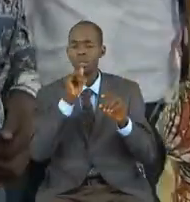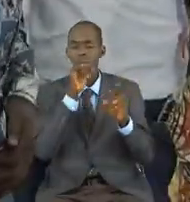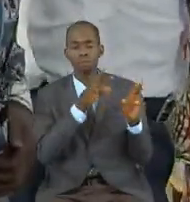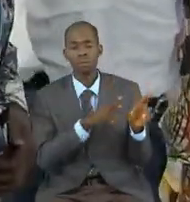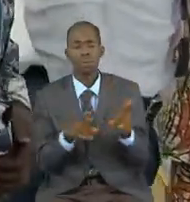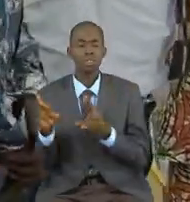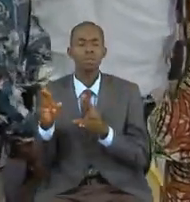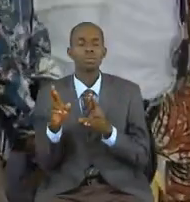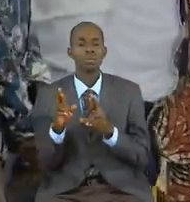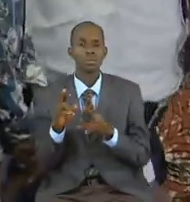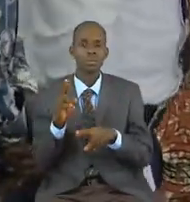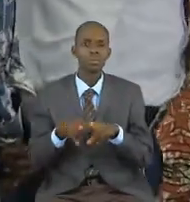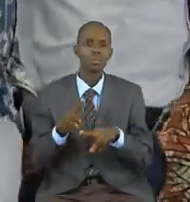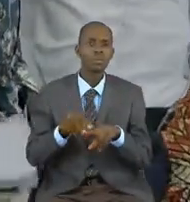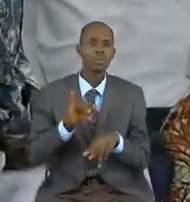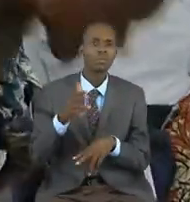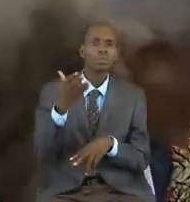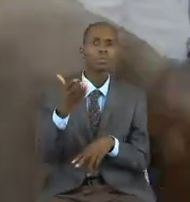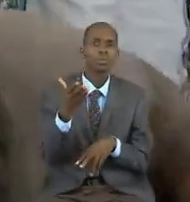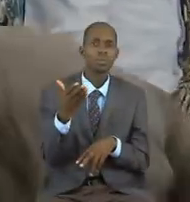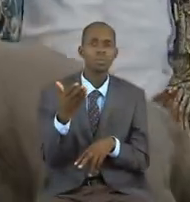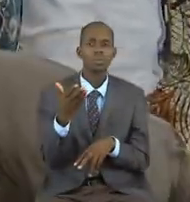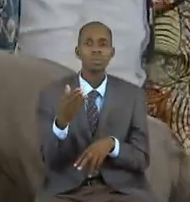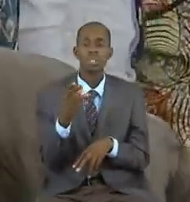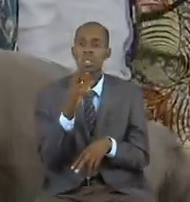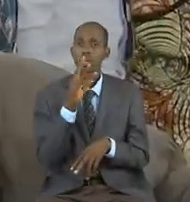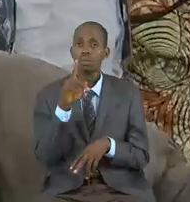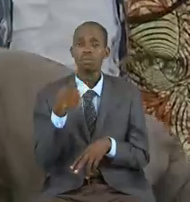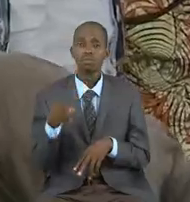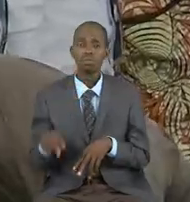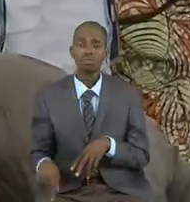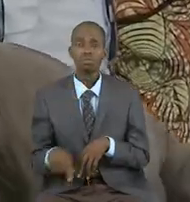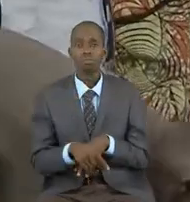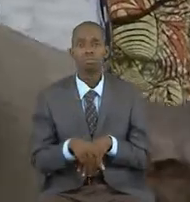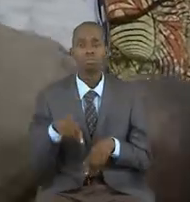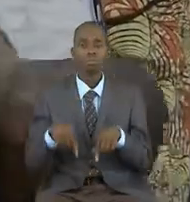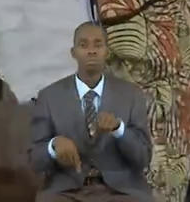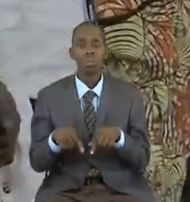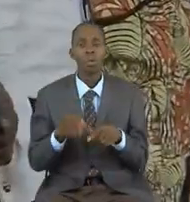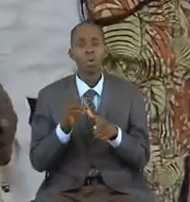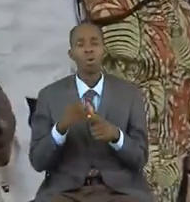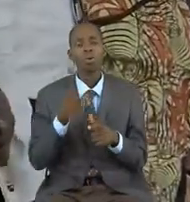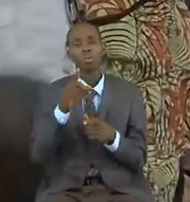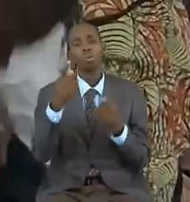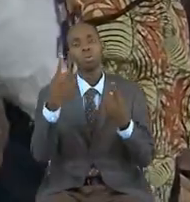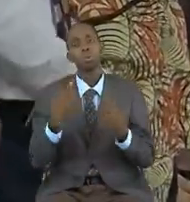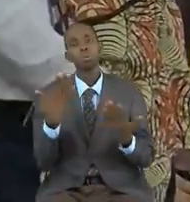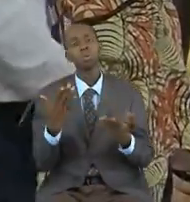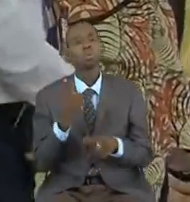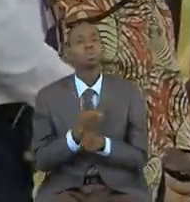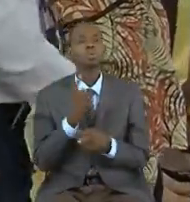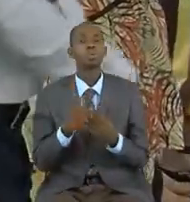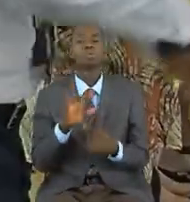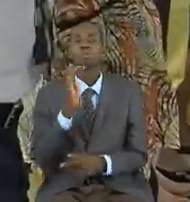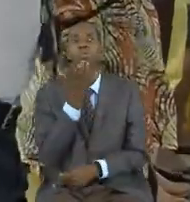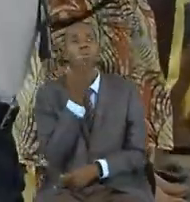was sitting down. Maybe you came as a spectator. You came as an observer to observe